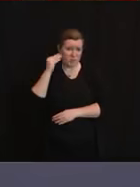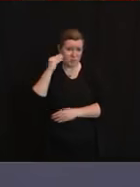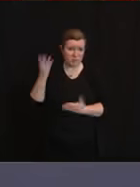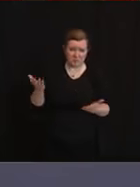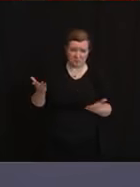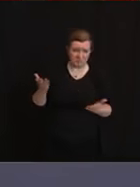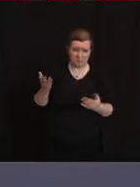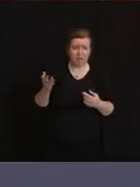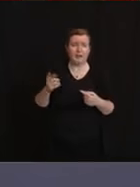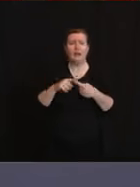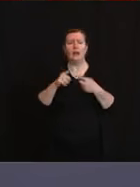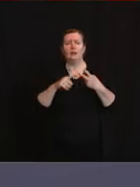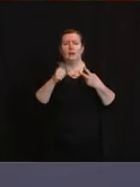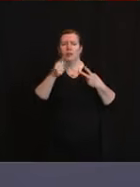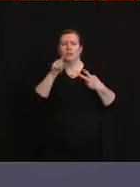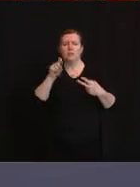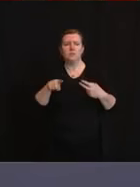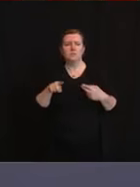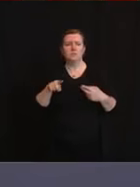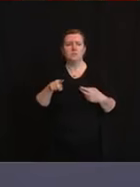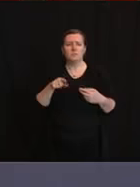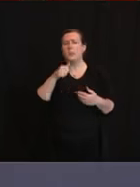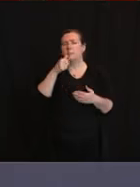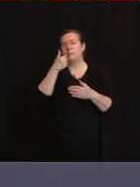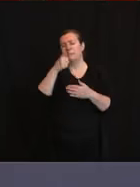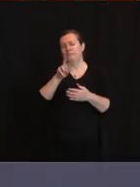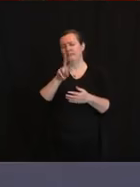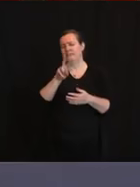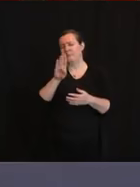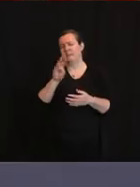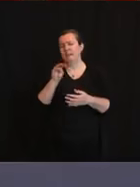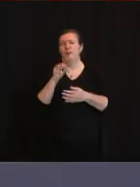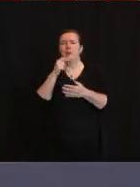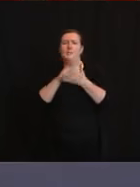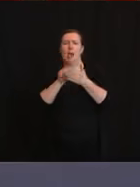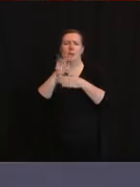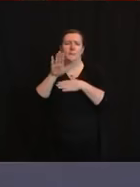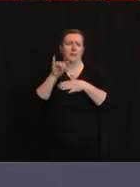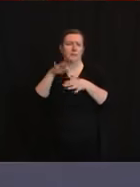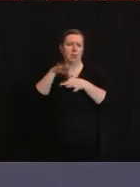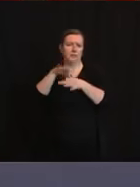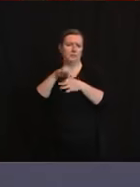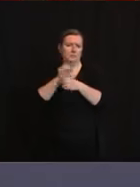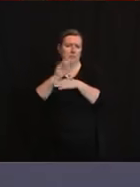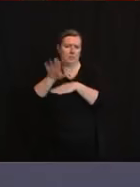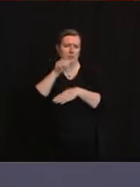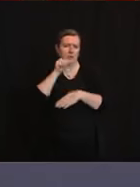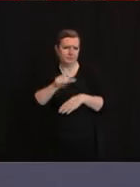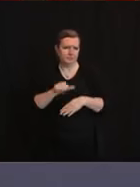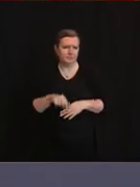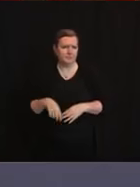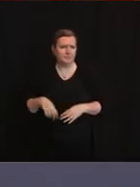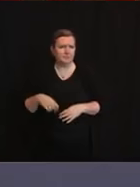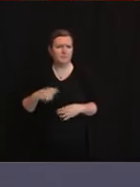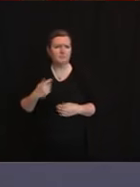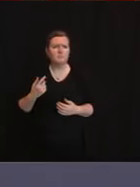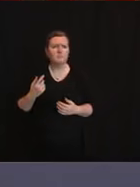out to the United States Postal Service? And can you say anything about specific corrective action that will be taken in this